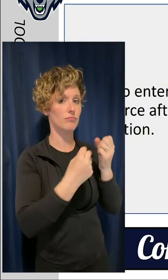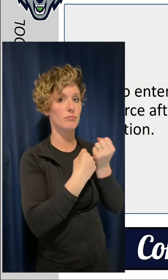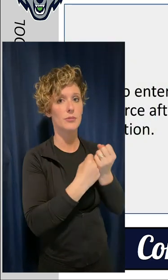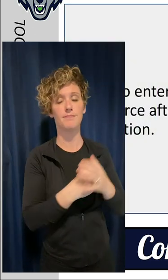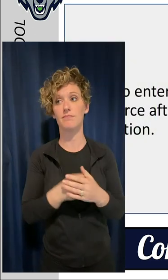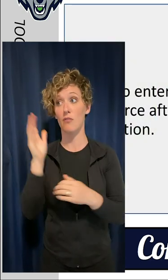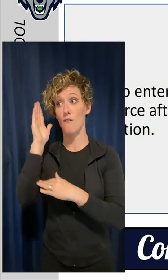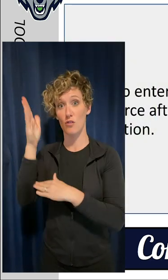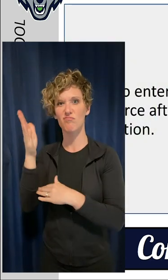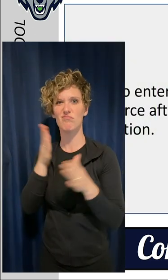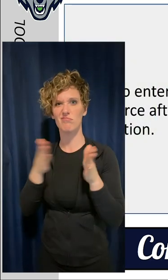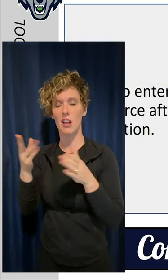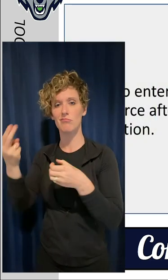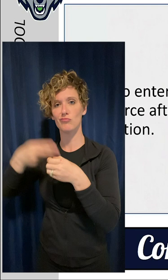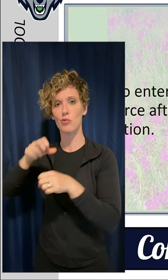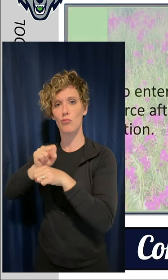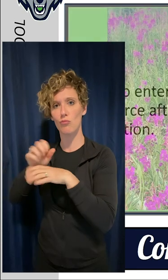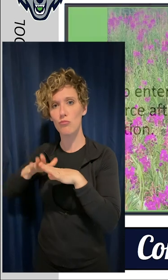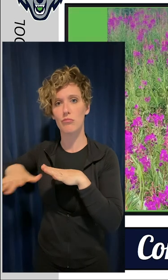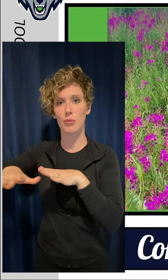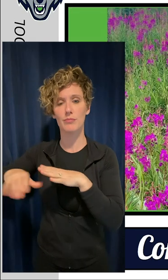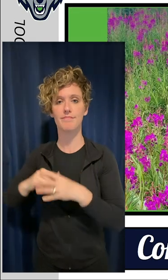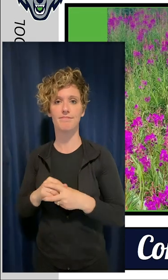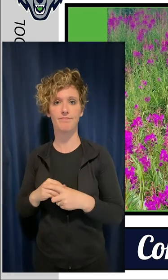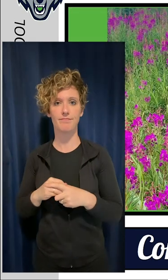the workforce after he graduates.